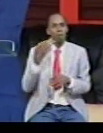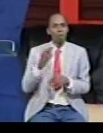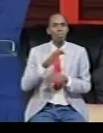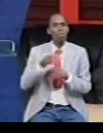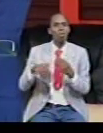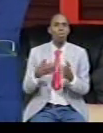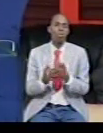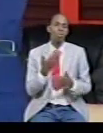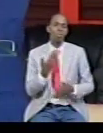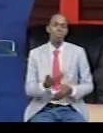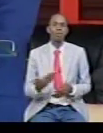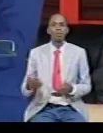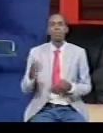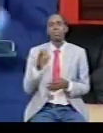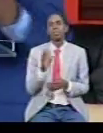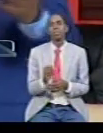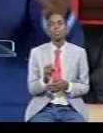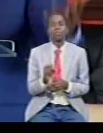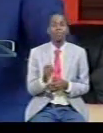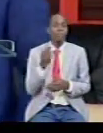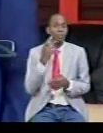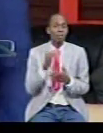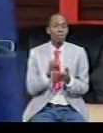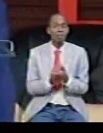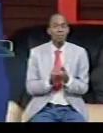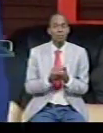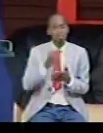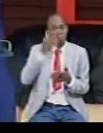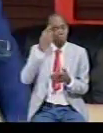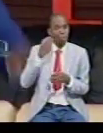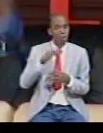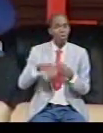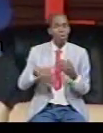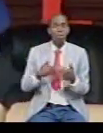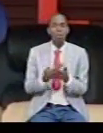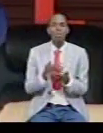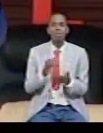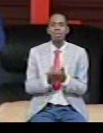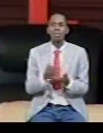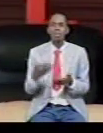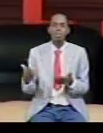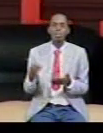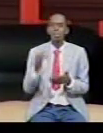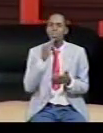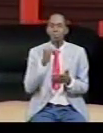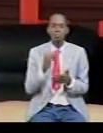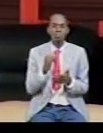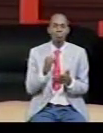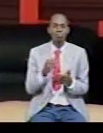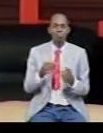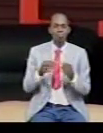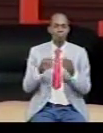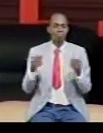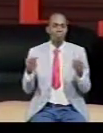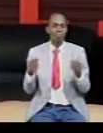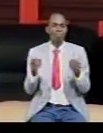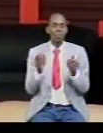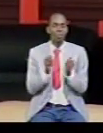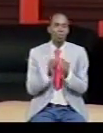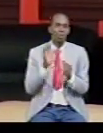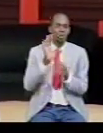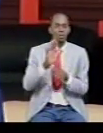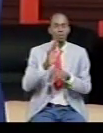respect from people of the world, but because all that respect of the world conflicted with his calling into